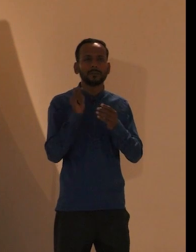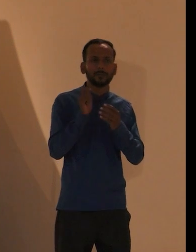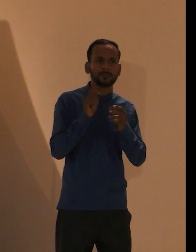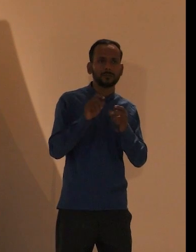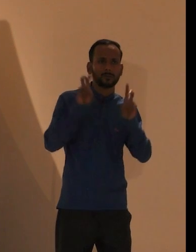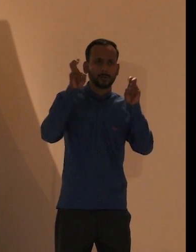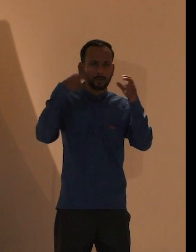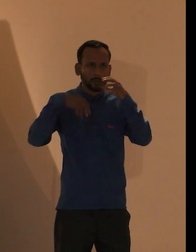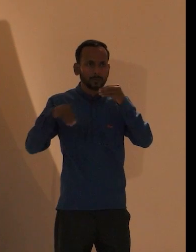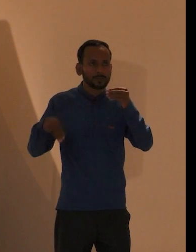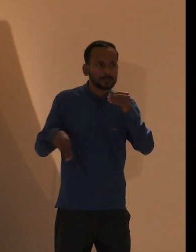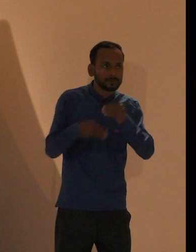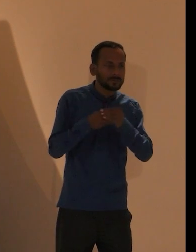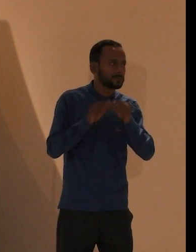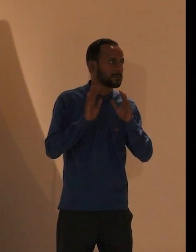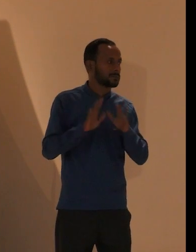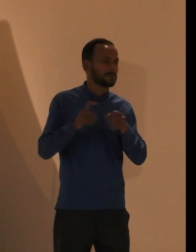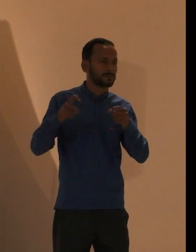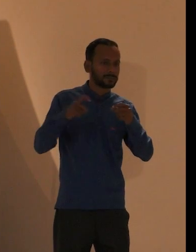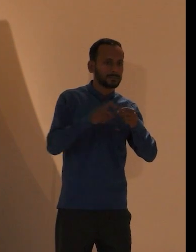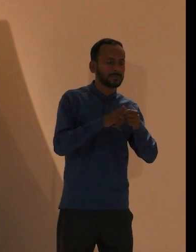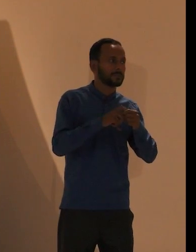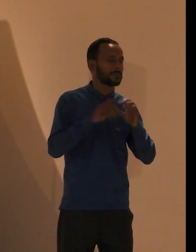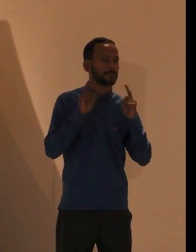of decolonization. A strange one, but this is what we have